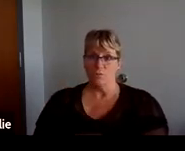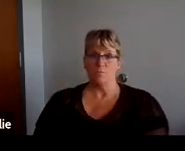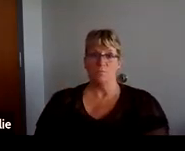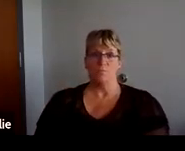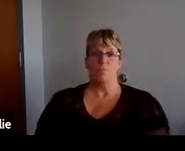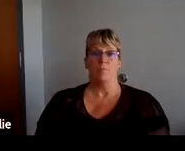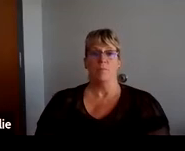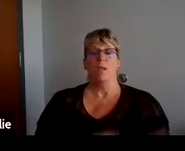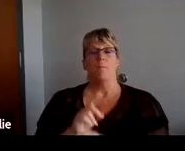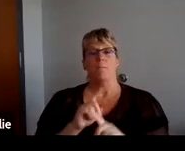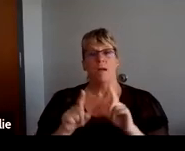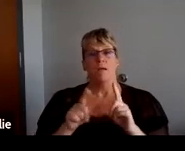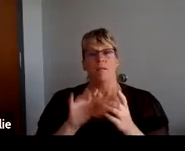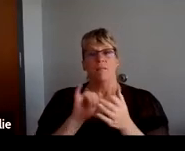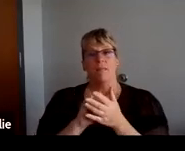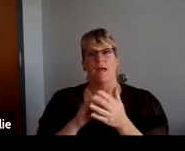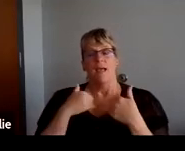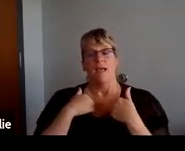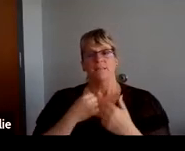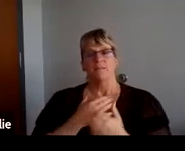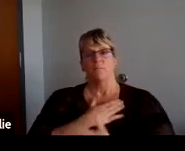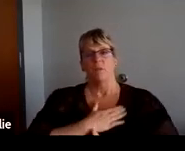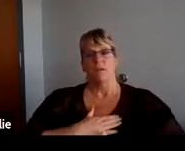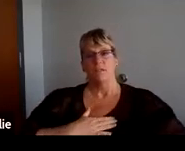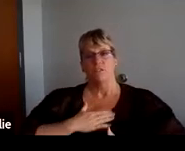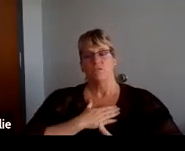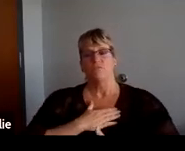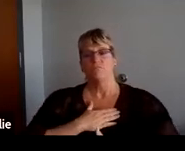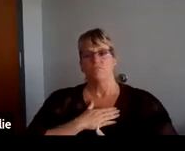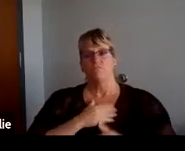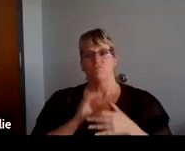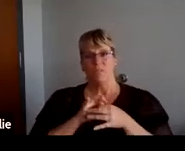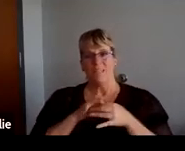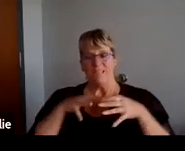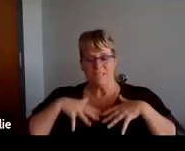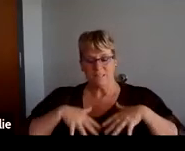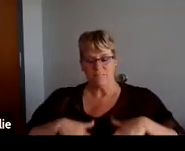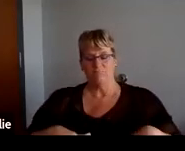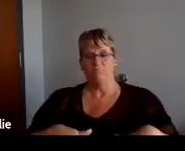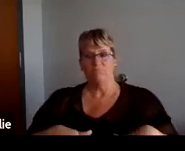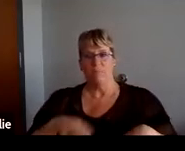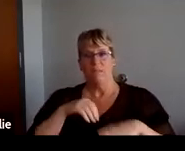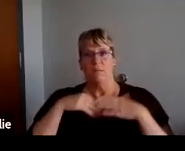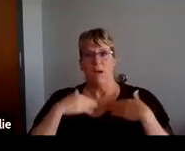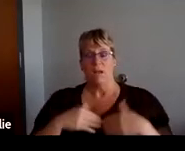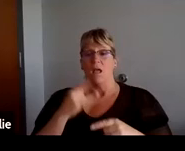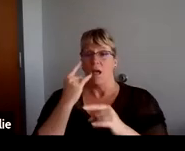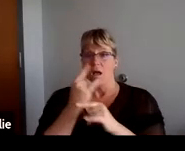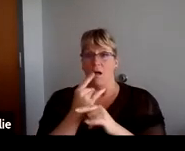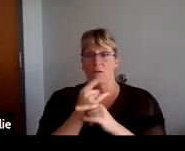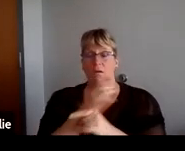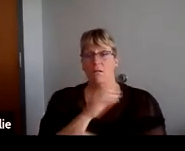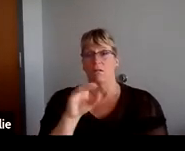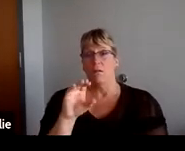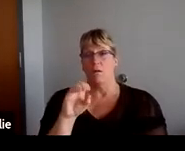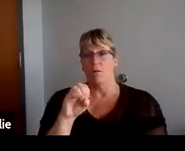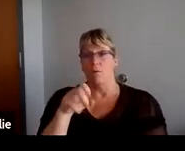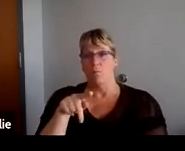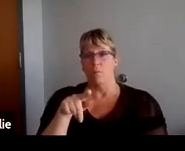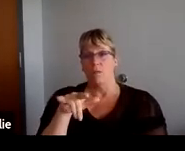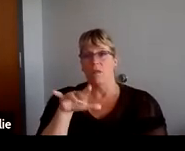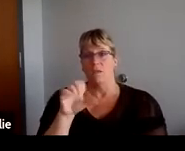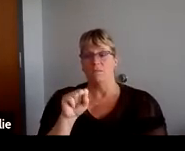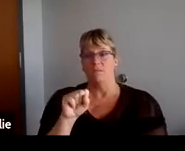we expect those to have that pleasurable dopamine release. And surprisingly, alcohol and opiates, even though they